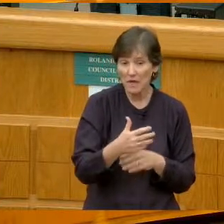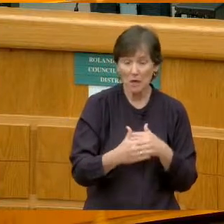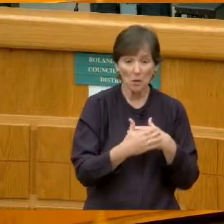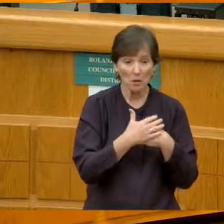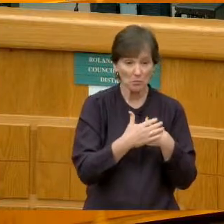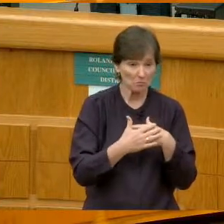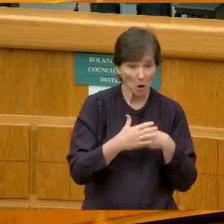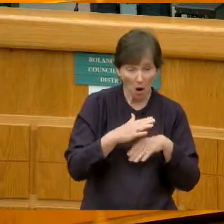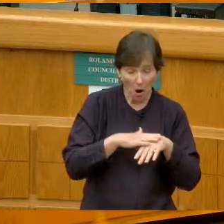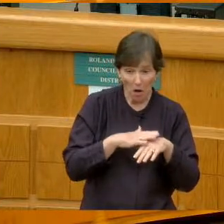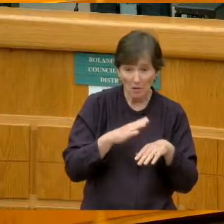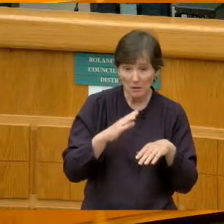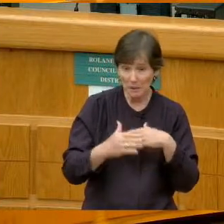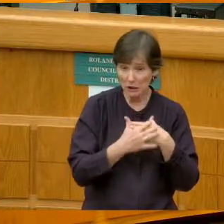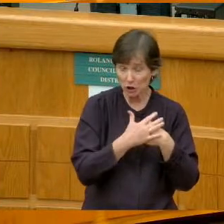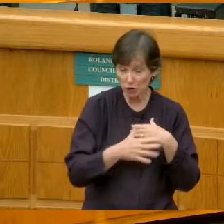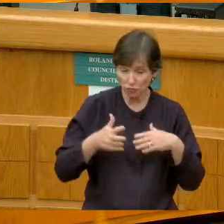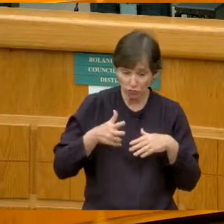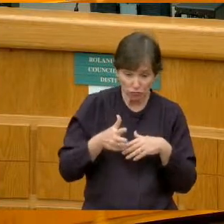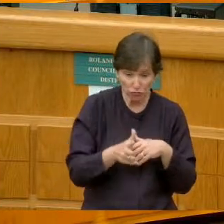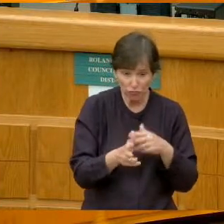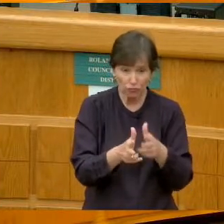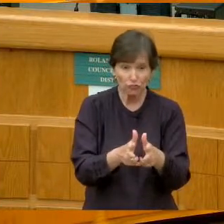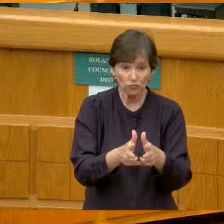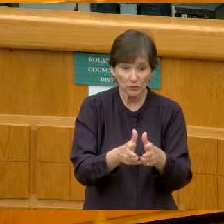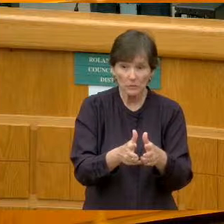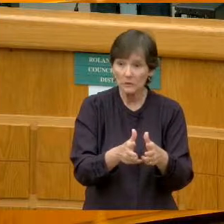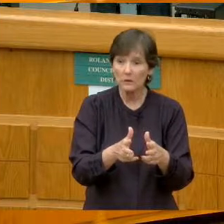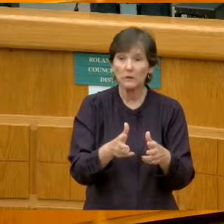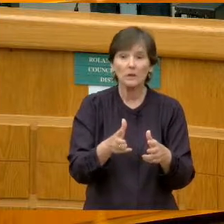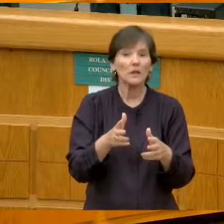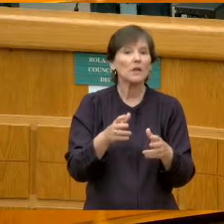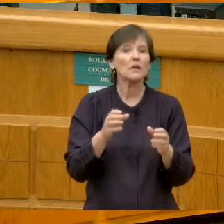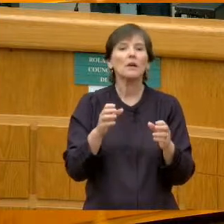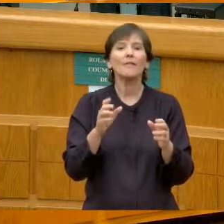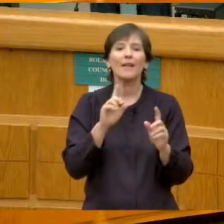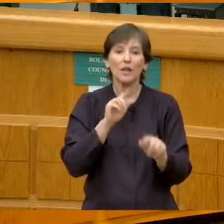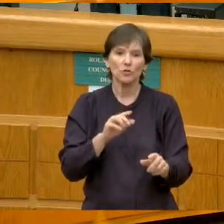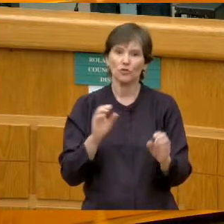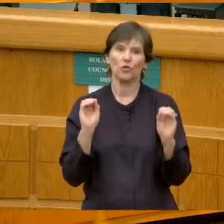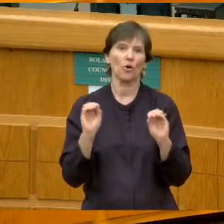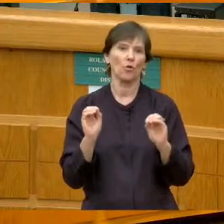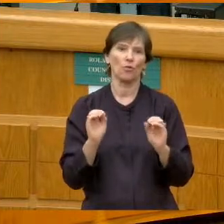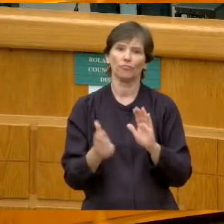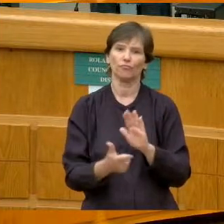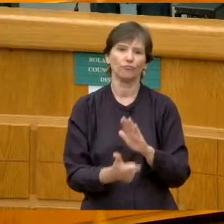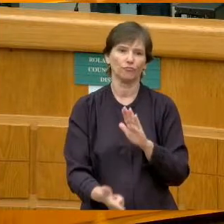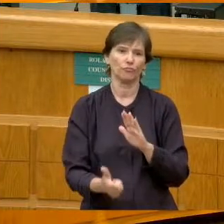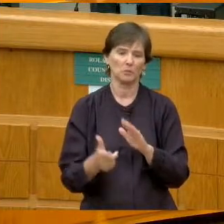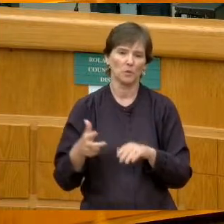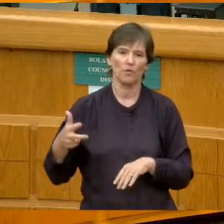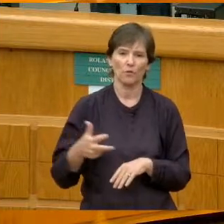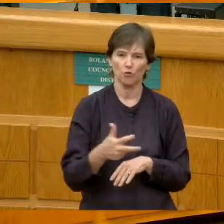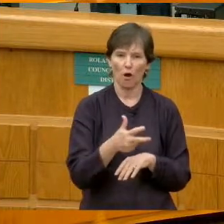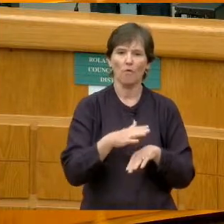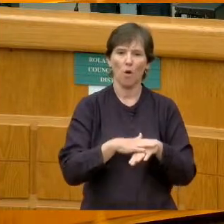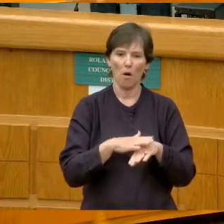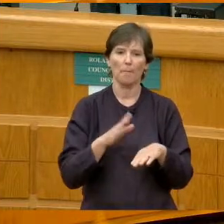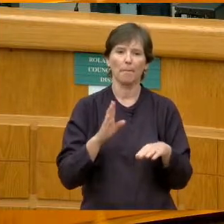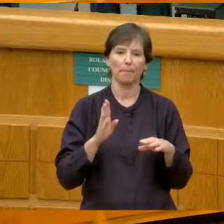it's the Bay Beach or the Gulf Beach, the answer is no. No vehicular traffic on the beach. That's that first